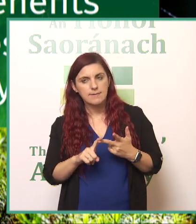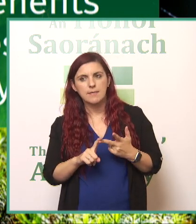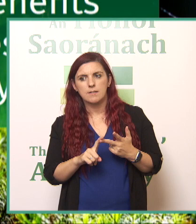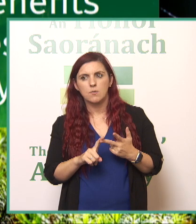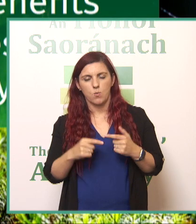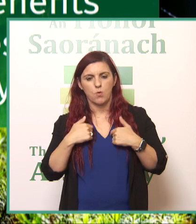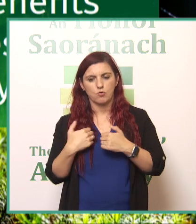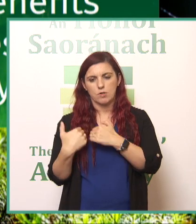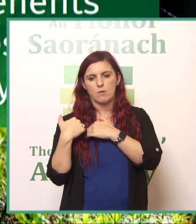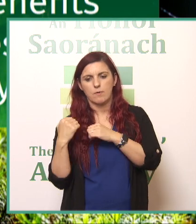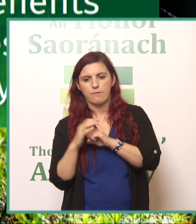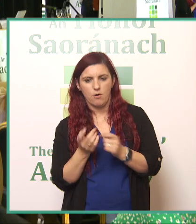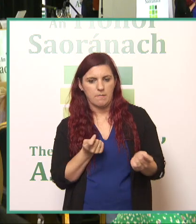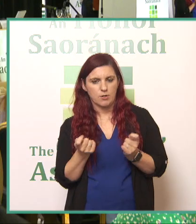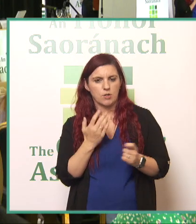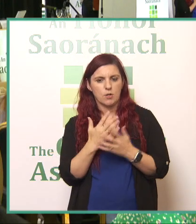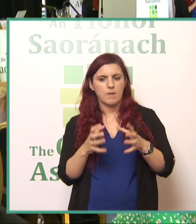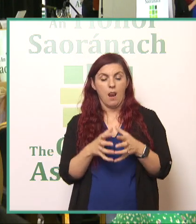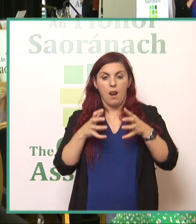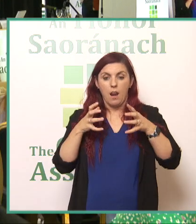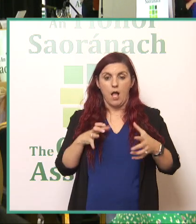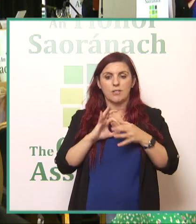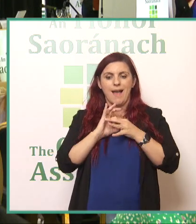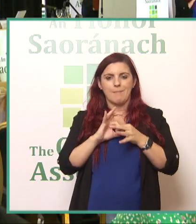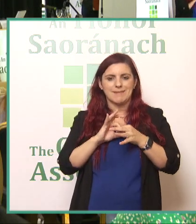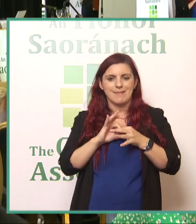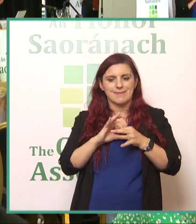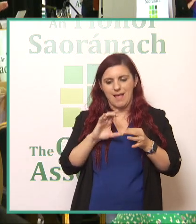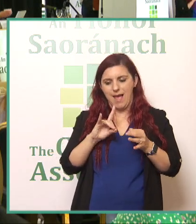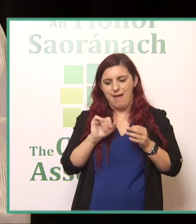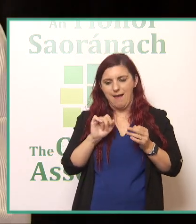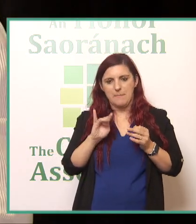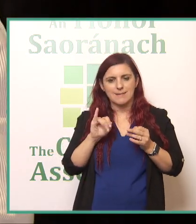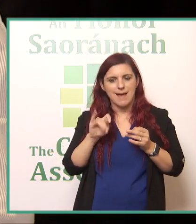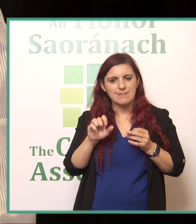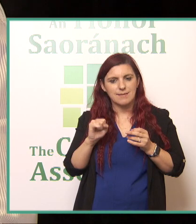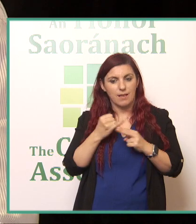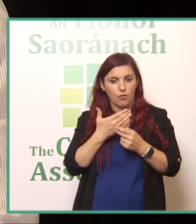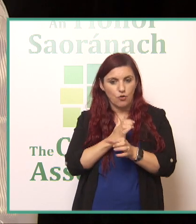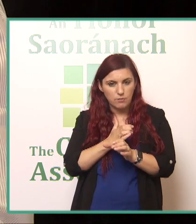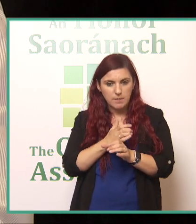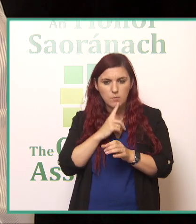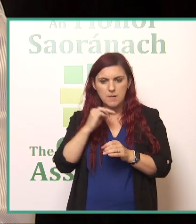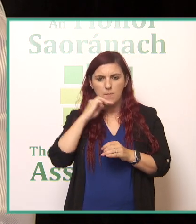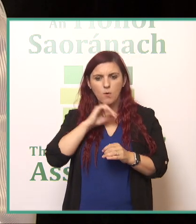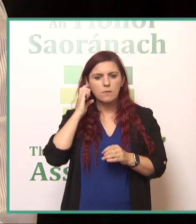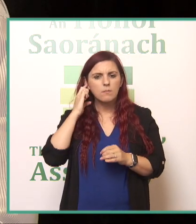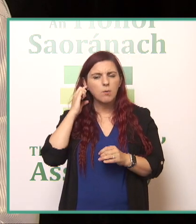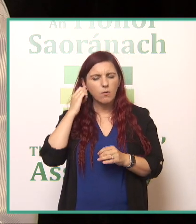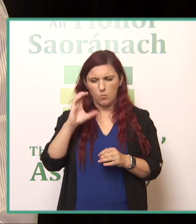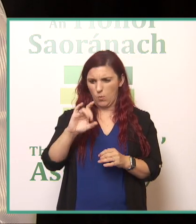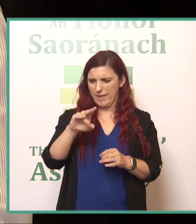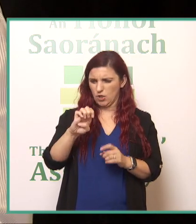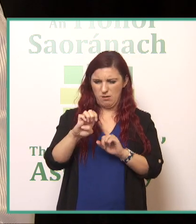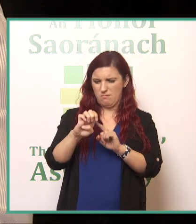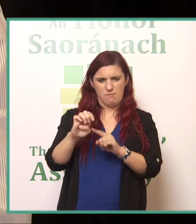are responsible for managing some of the largest habitats in the country as well. I think it's important really to start at what's the purpose of Coillte?